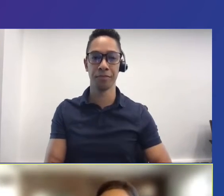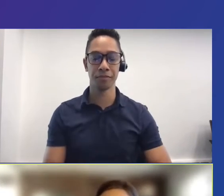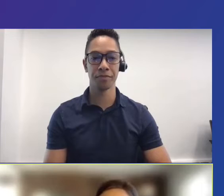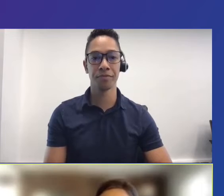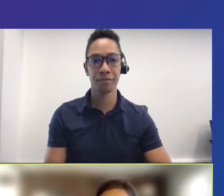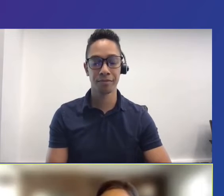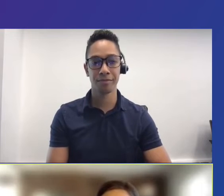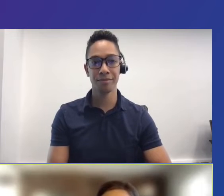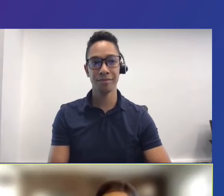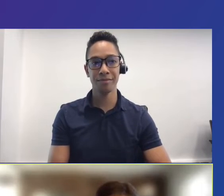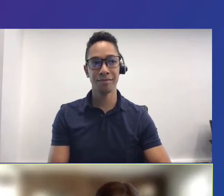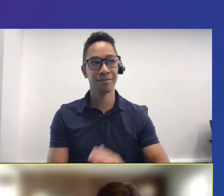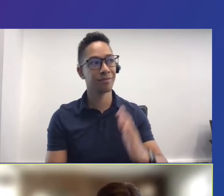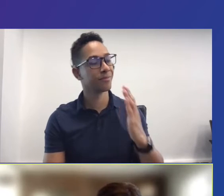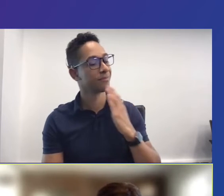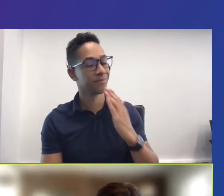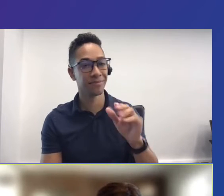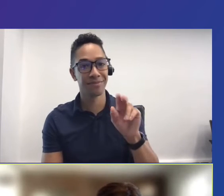Thanks, Nikki.